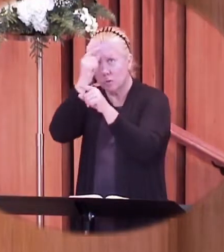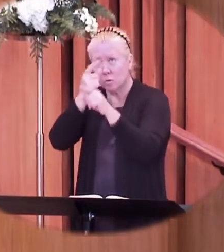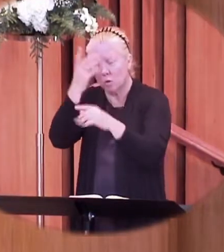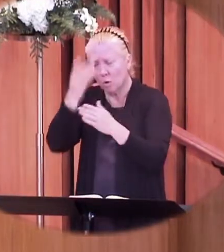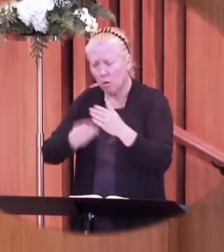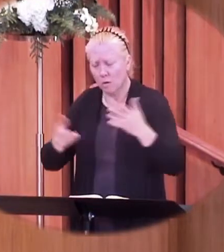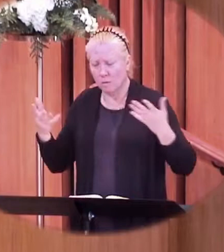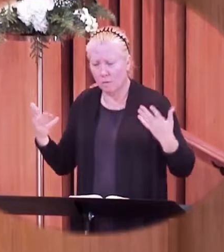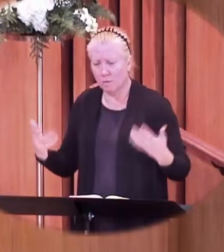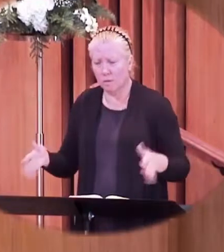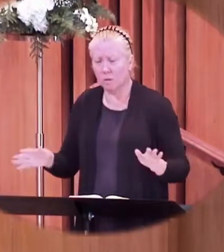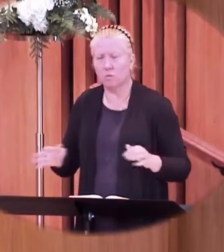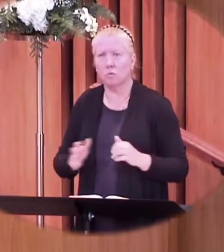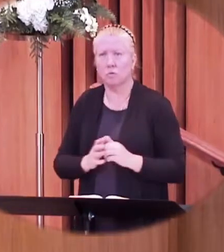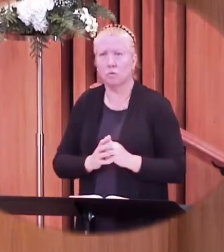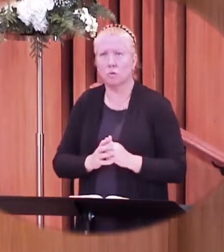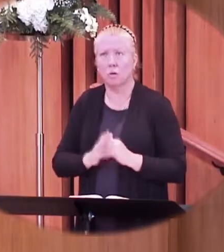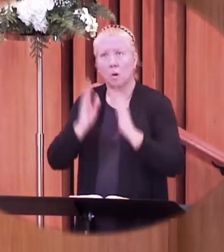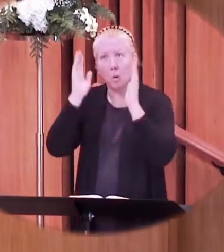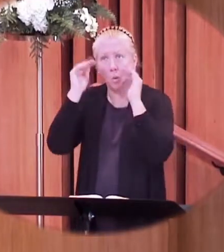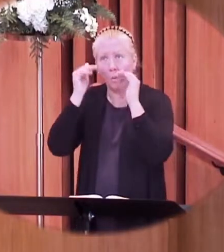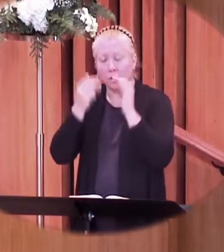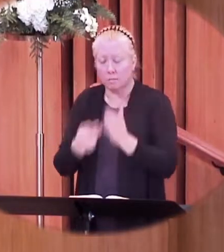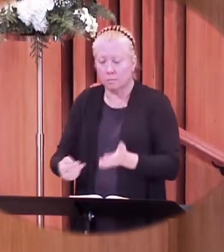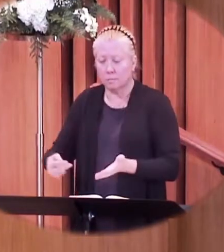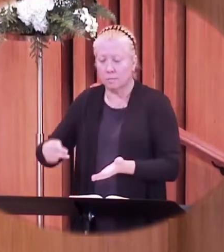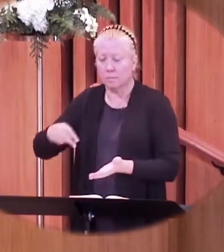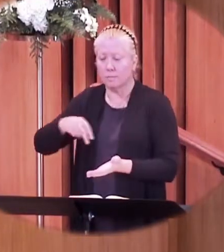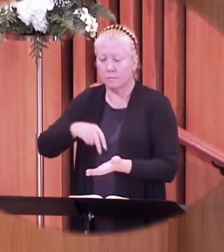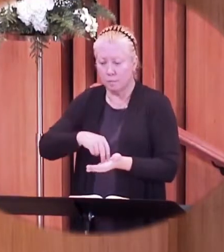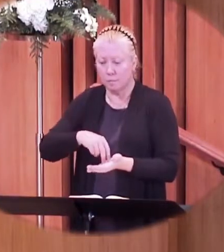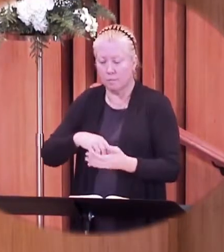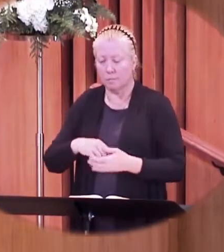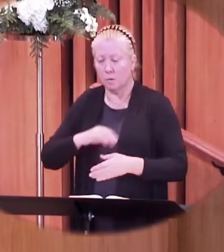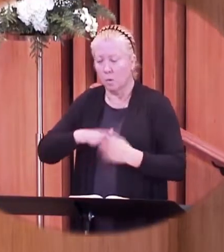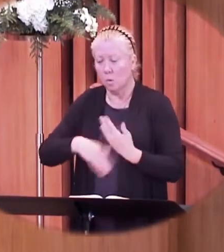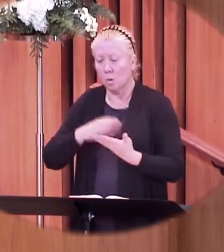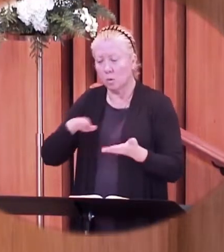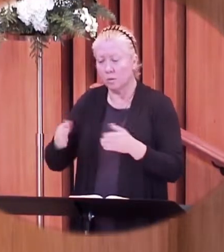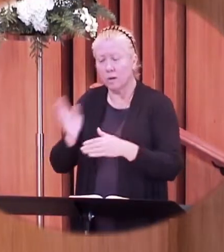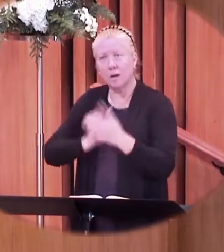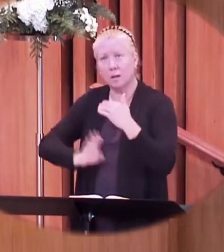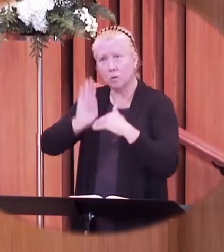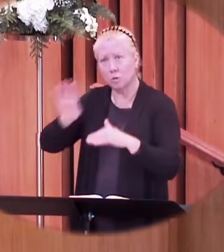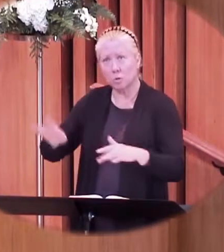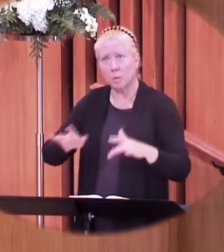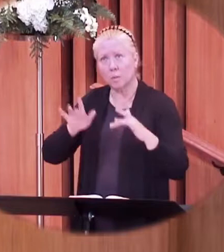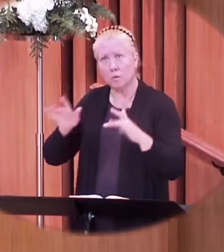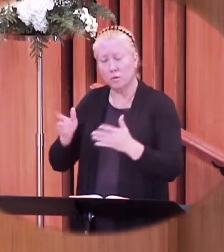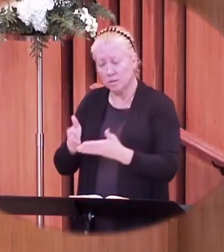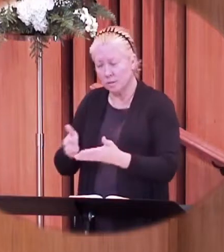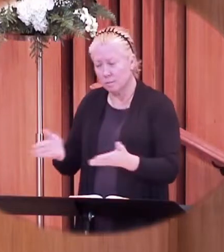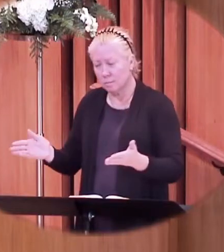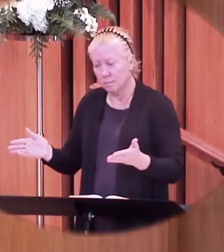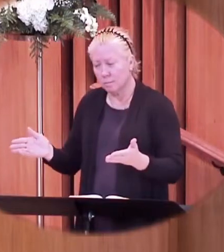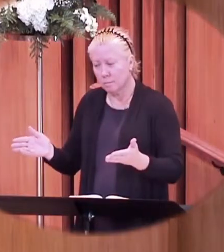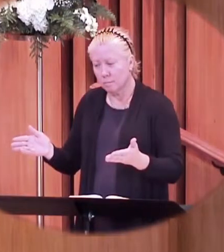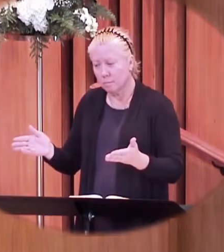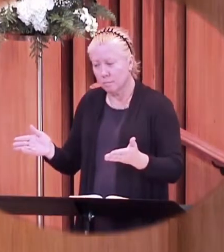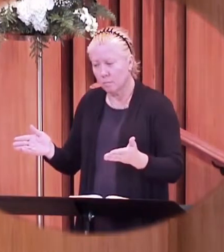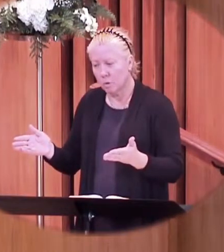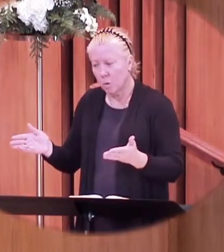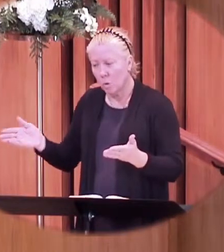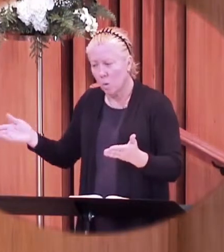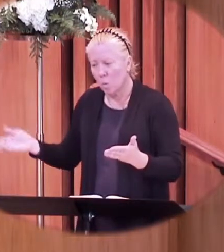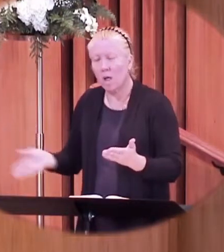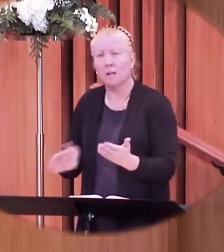asleep in the hope of the resurrection, and all who have died in your mercy. Welcome them into the